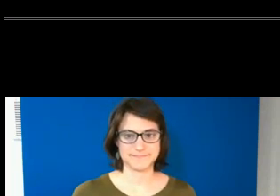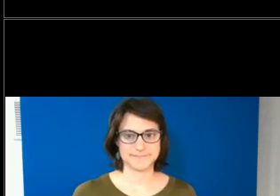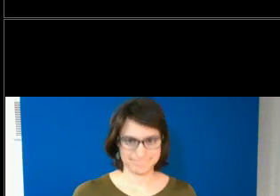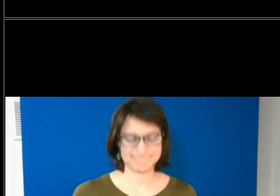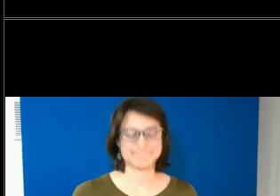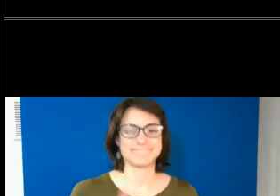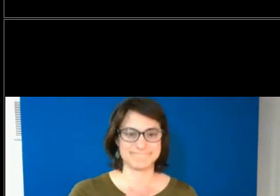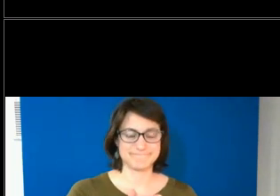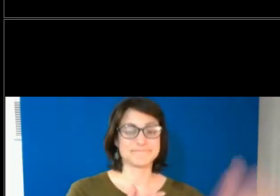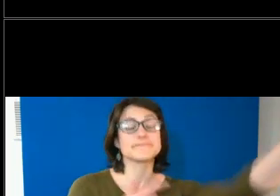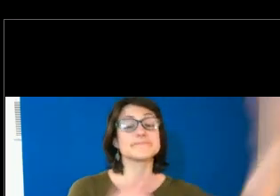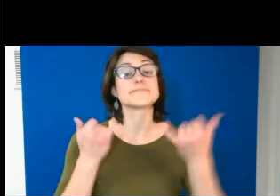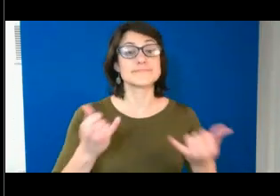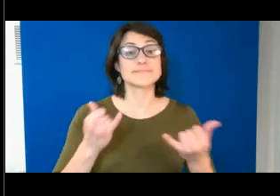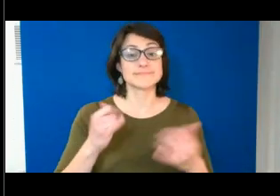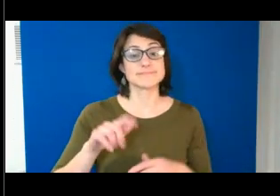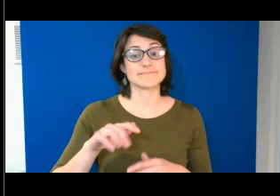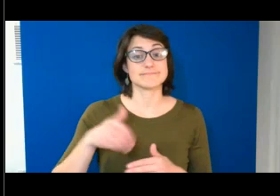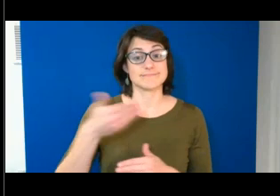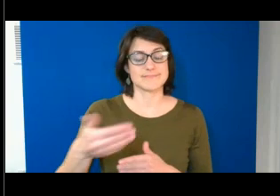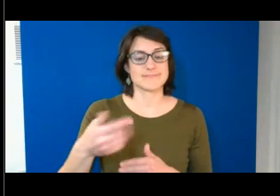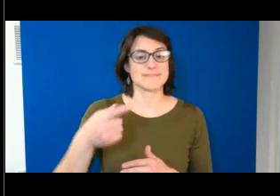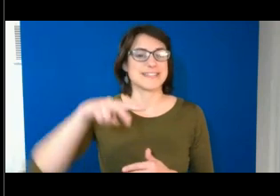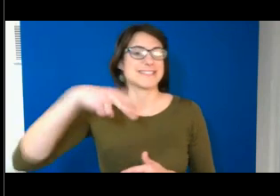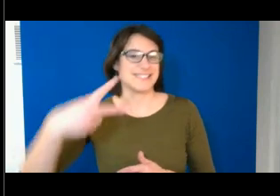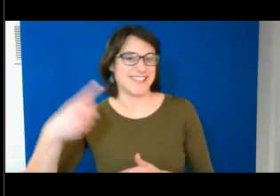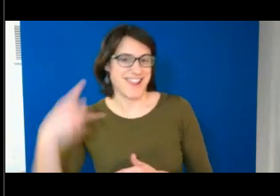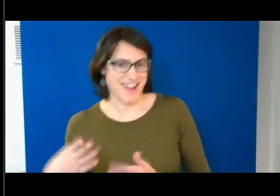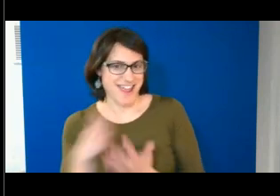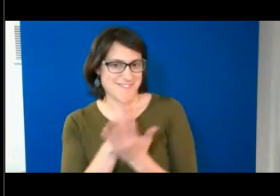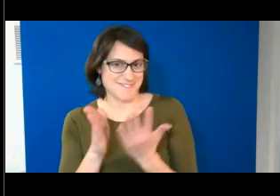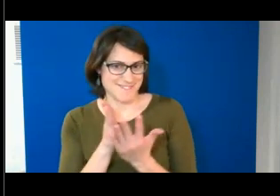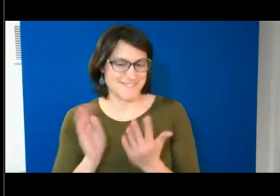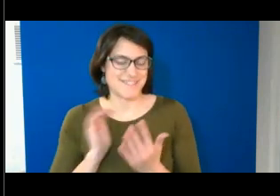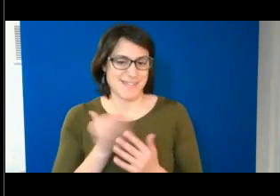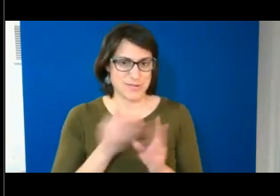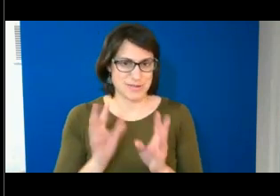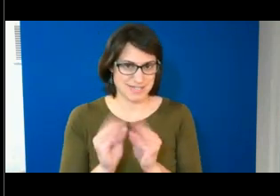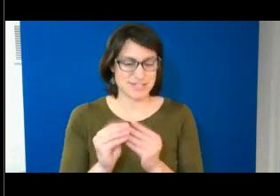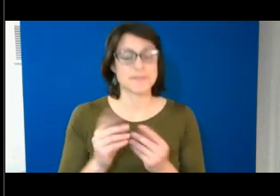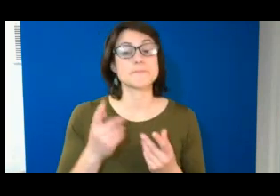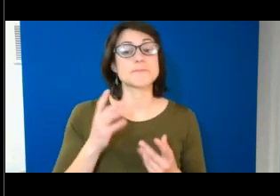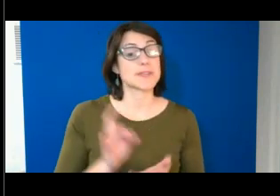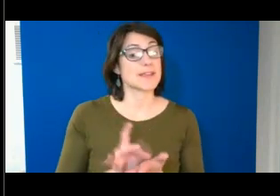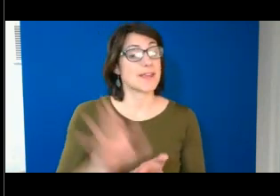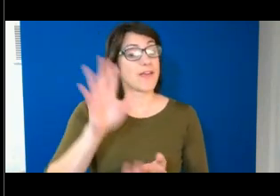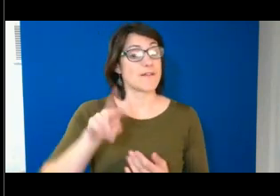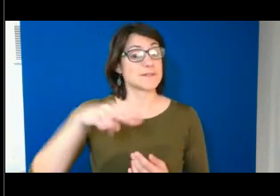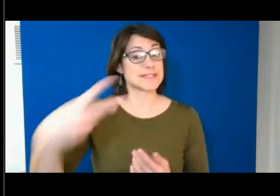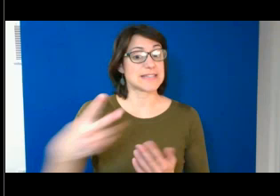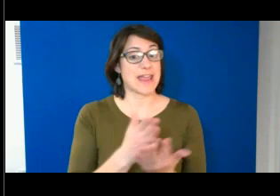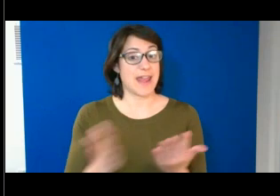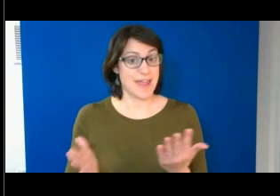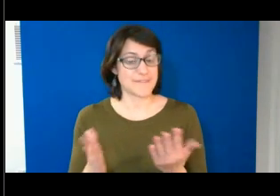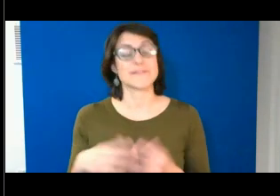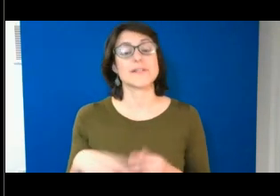So we're on to the second half of this session, and we're going to kick off our second half with a talk